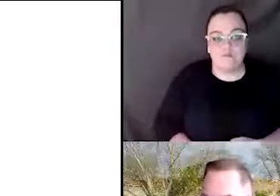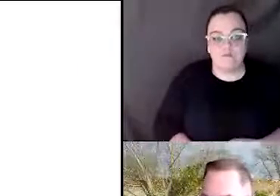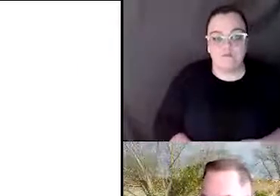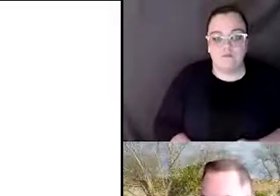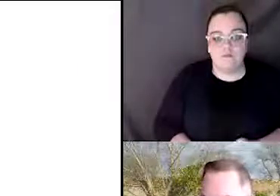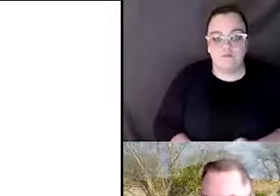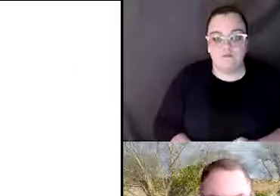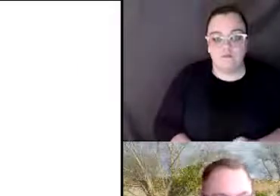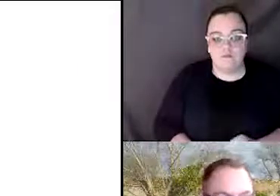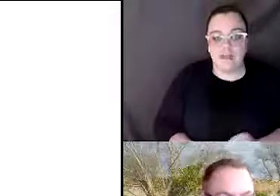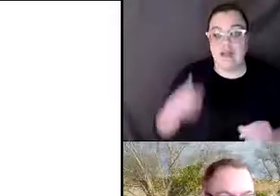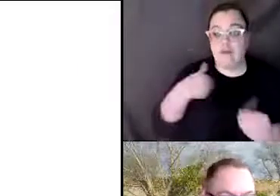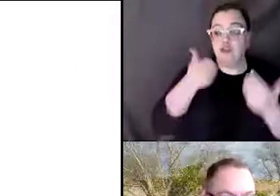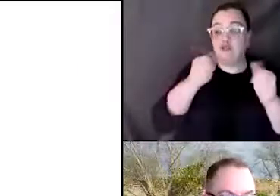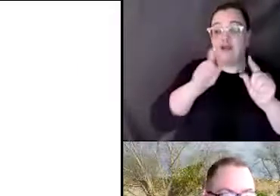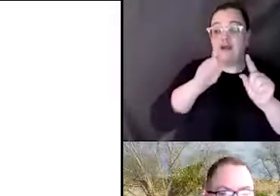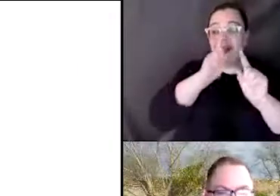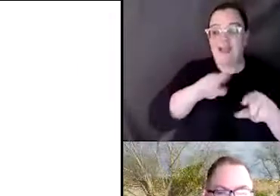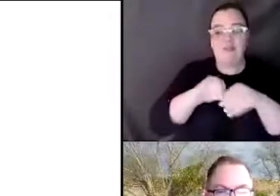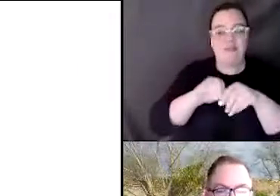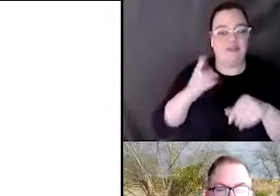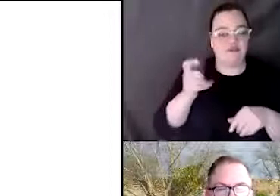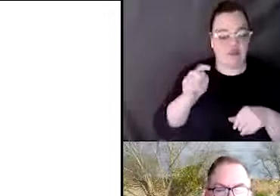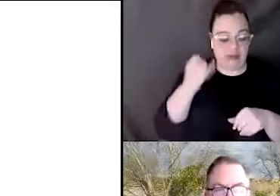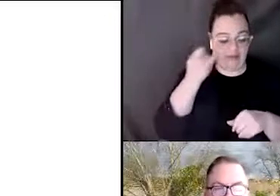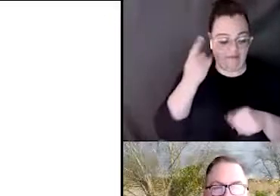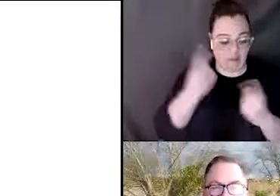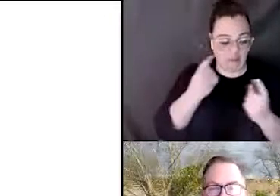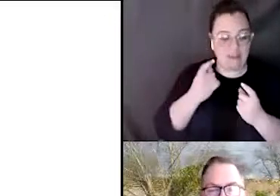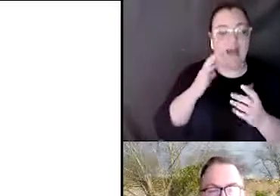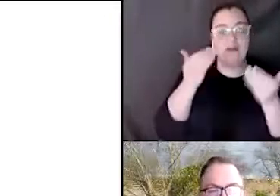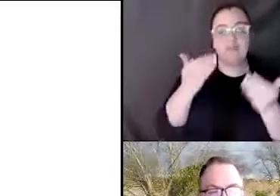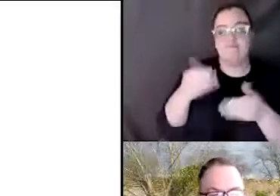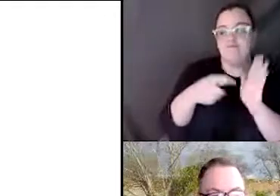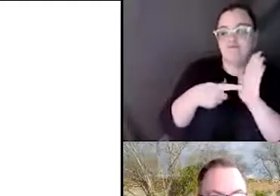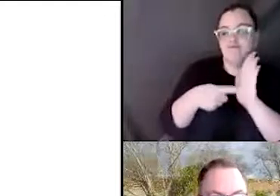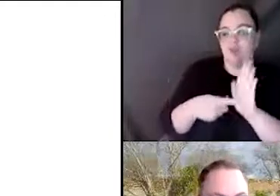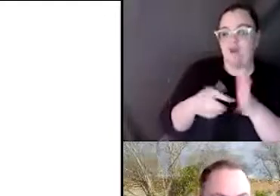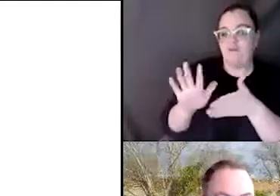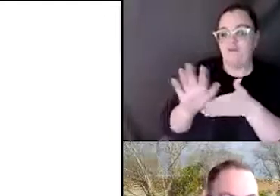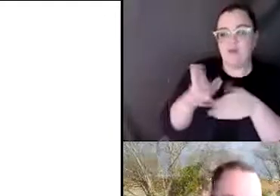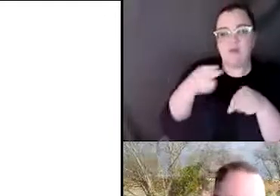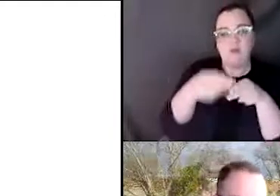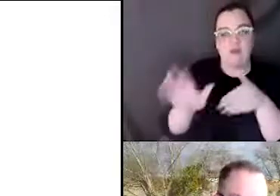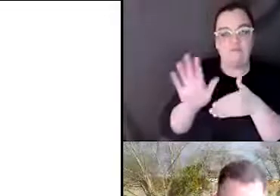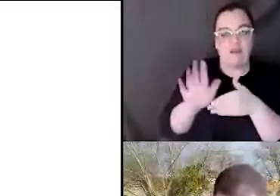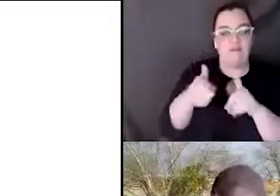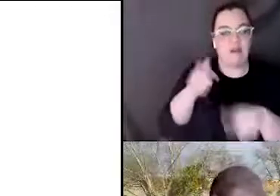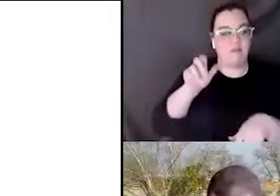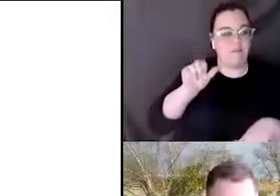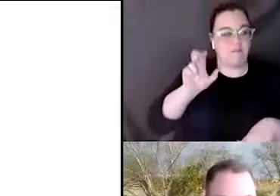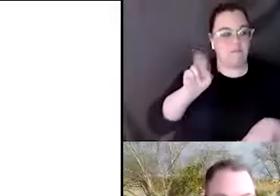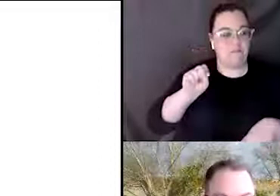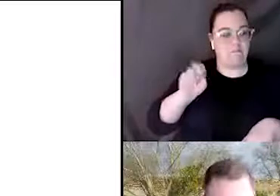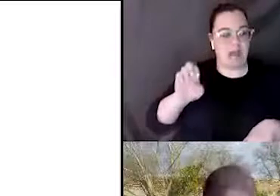we'll try to answer questions further in the chat. I want to now move to a video, short video from Anne Rosinski. I'm going